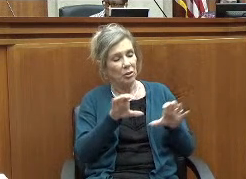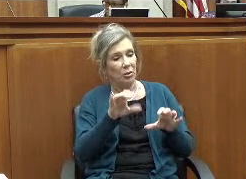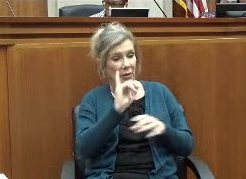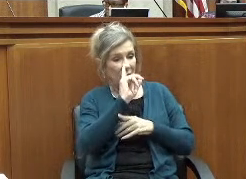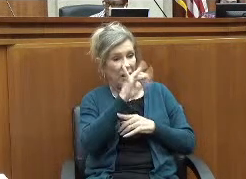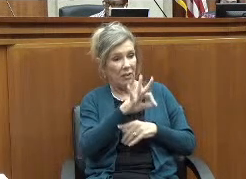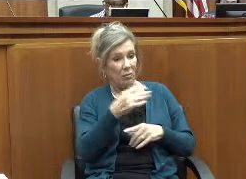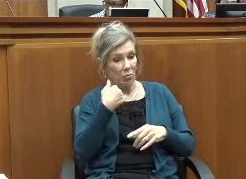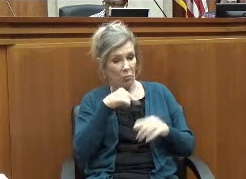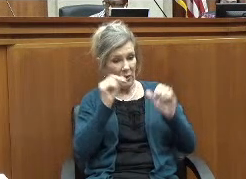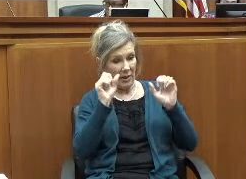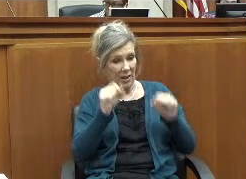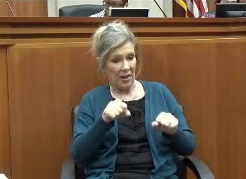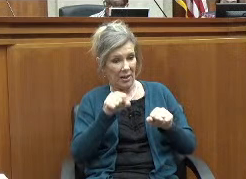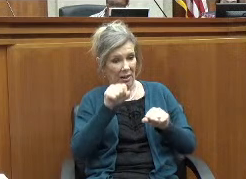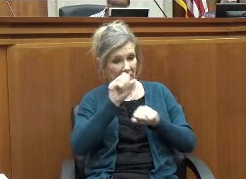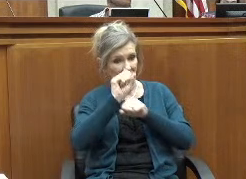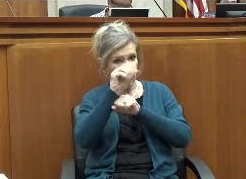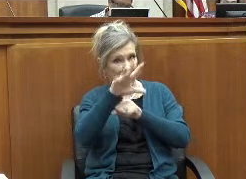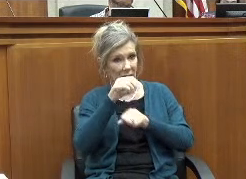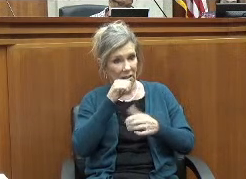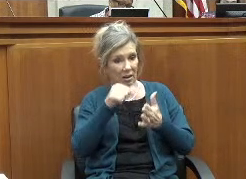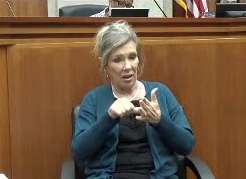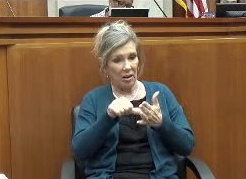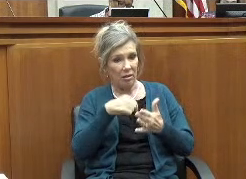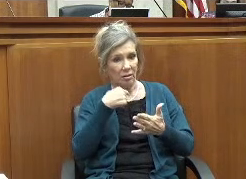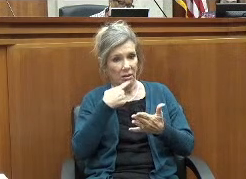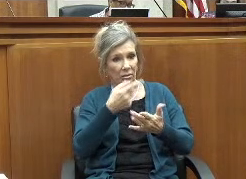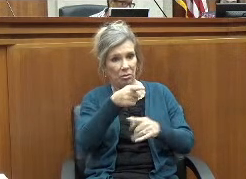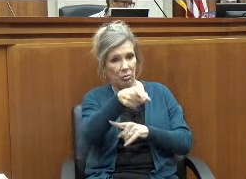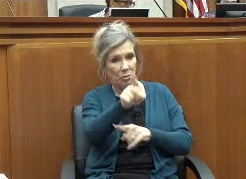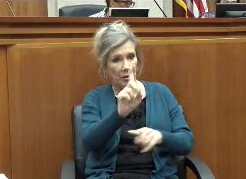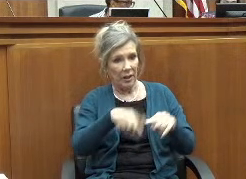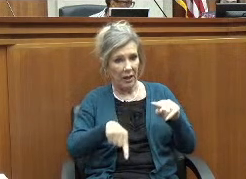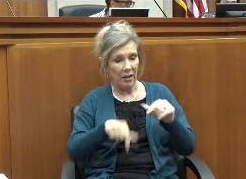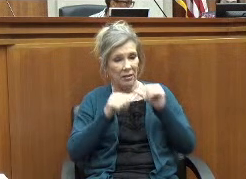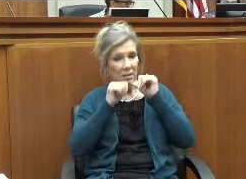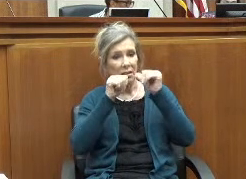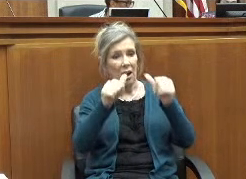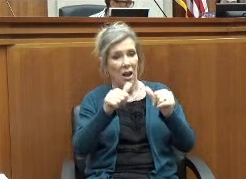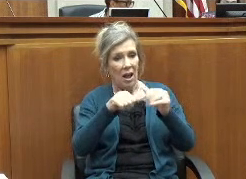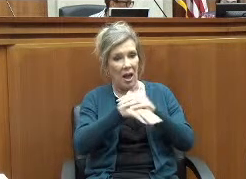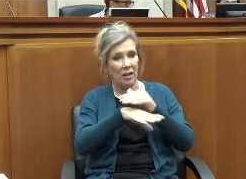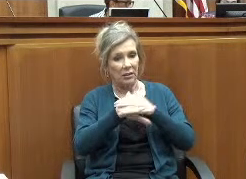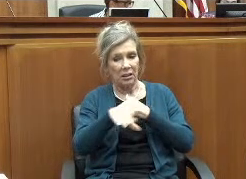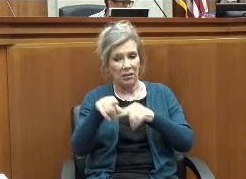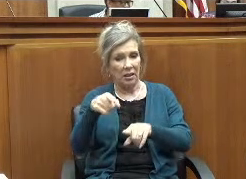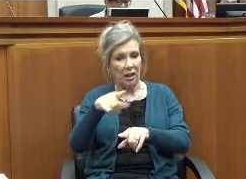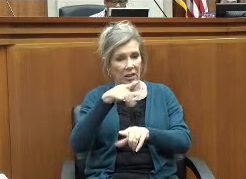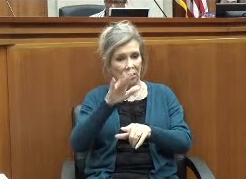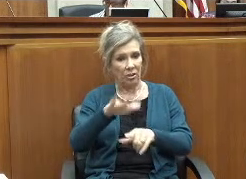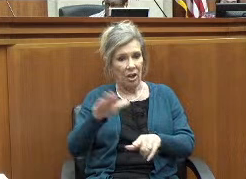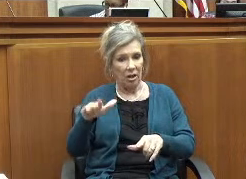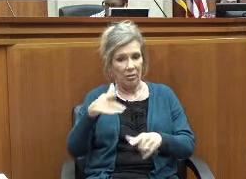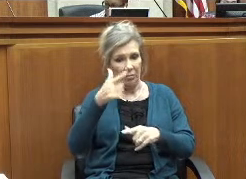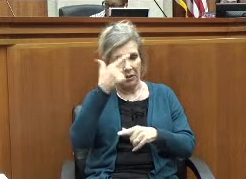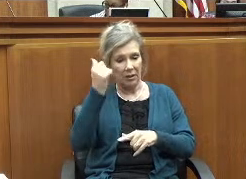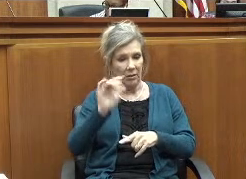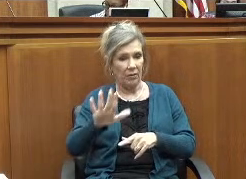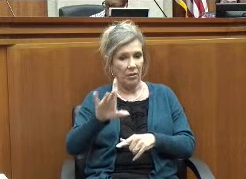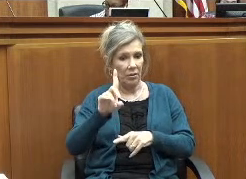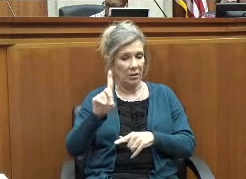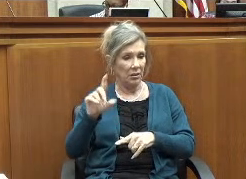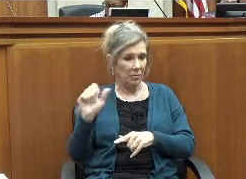can send them a letter that says they cannot deny the access to a child based on their